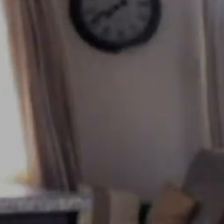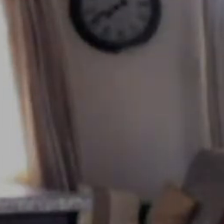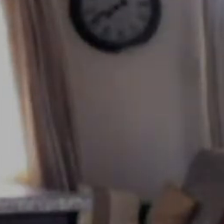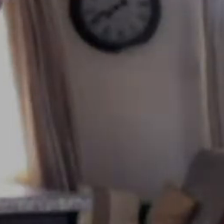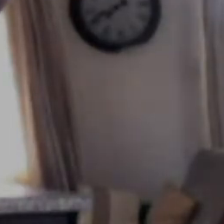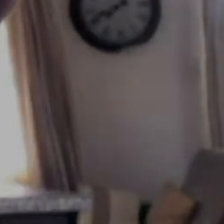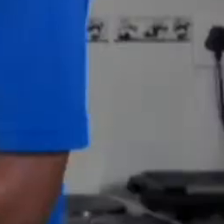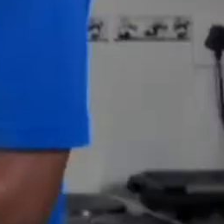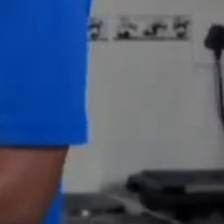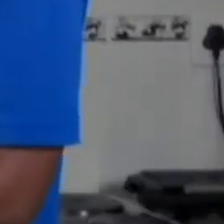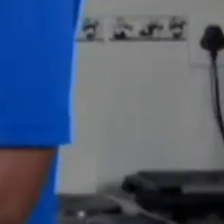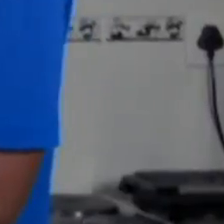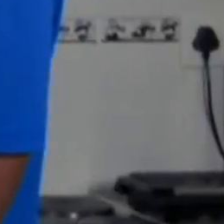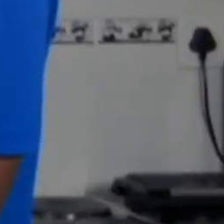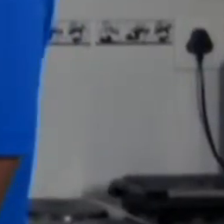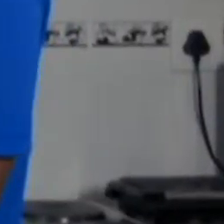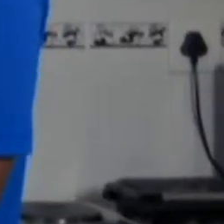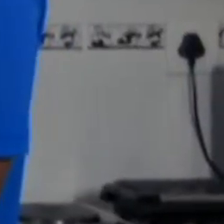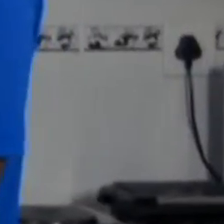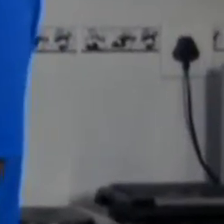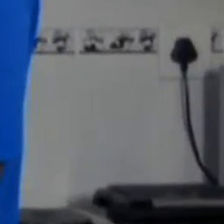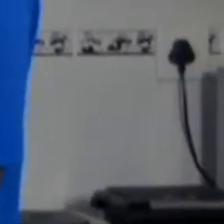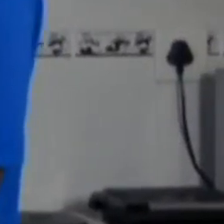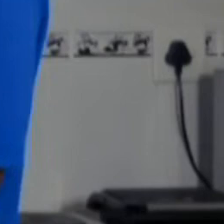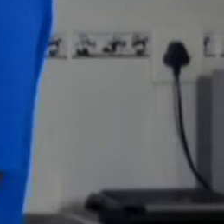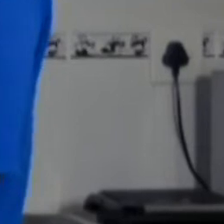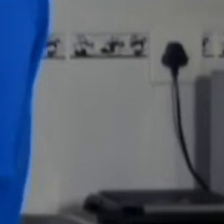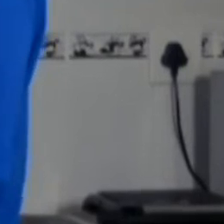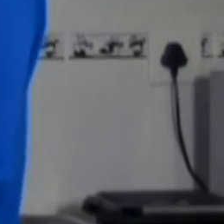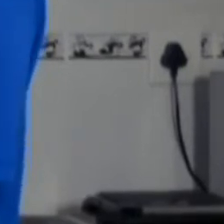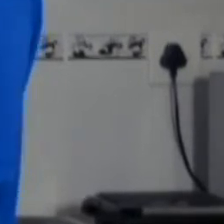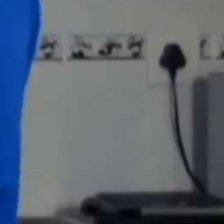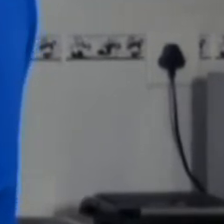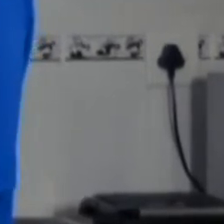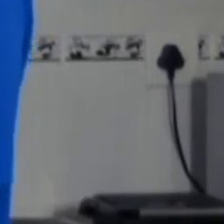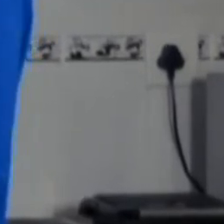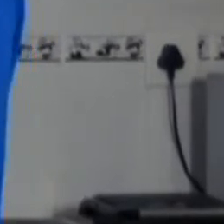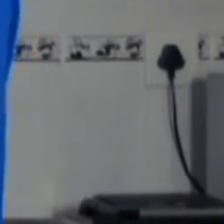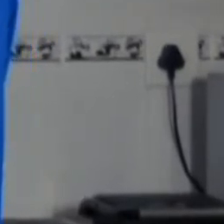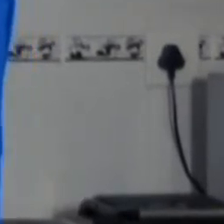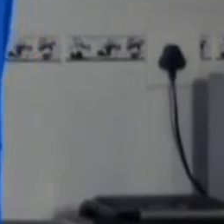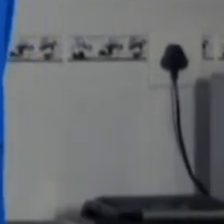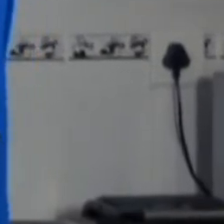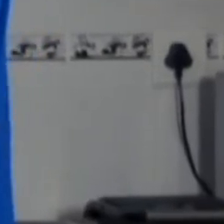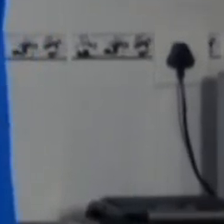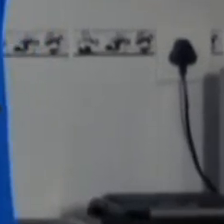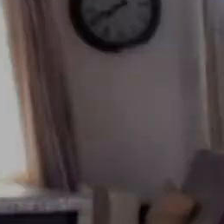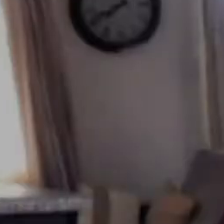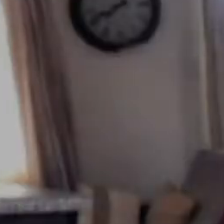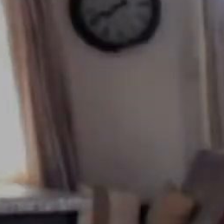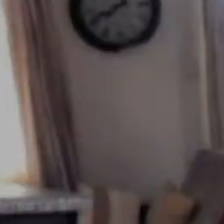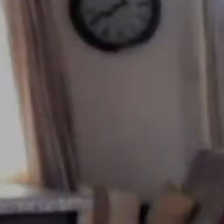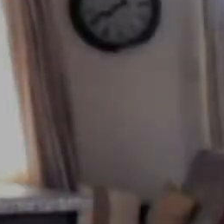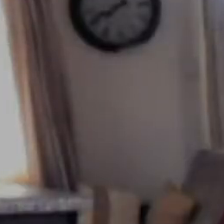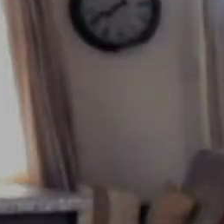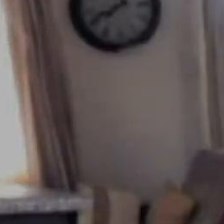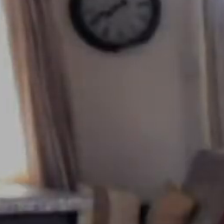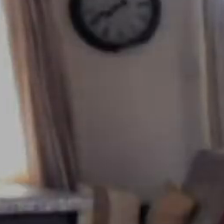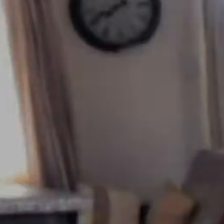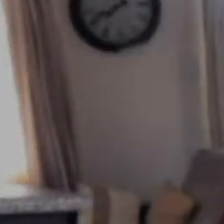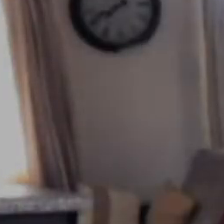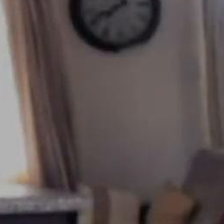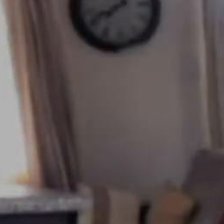ukuthi latingalweni lingahlala leli gciwane ukuthi ngakuthi letingalo nato ukuthi washe ungashinti itandla kuphela for 20